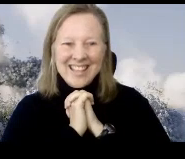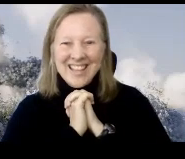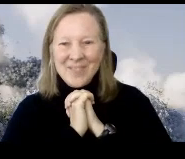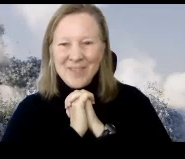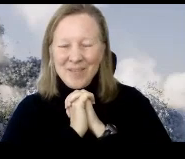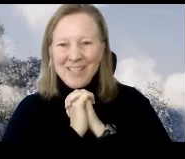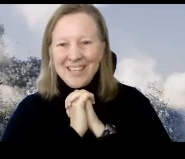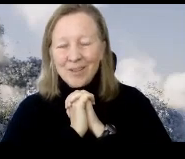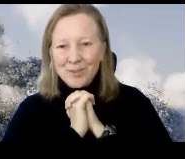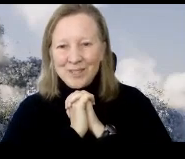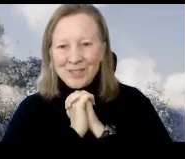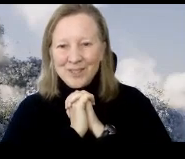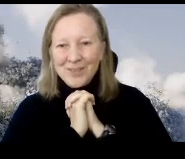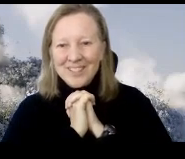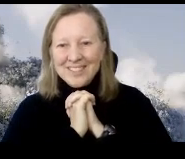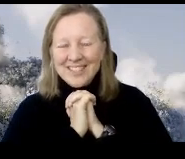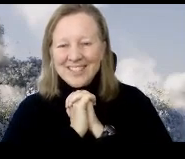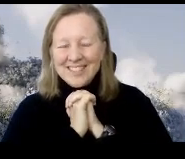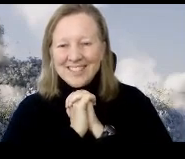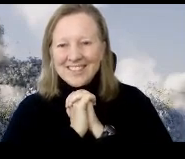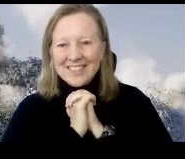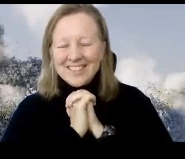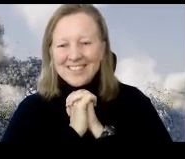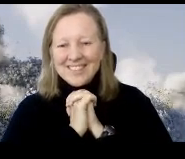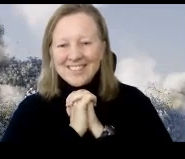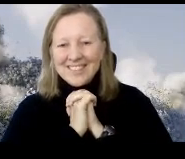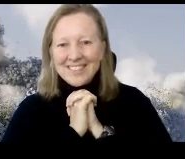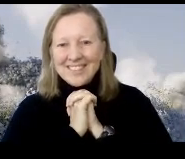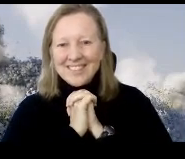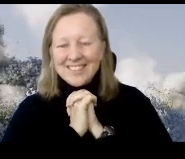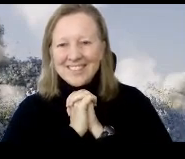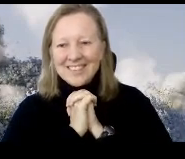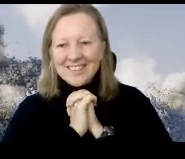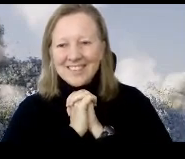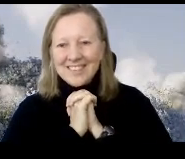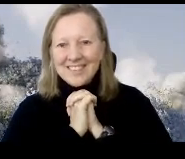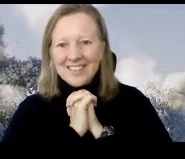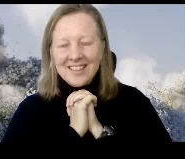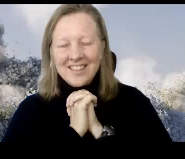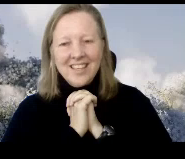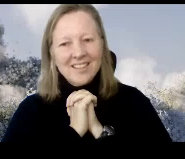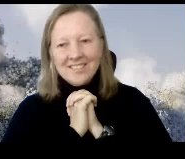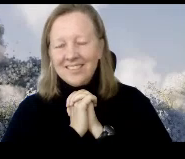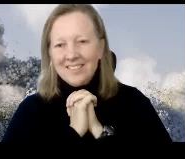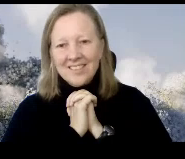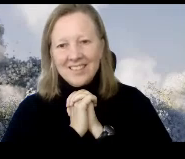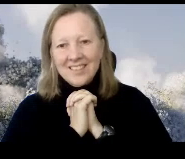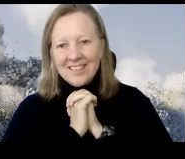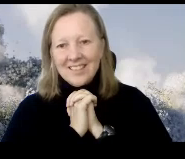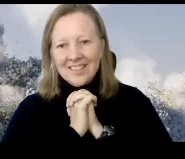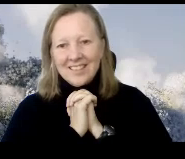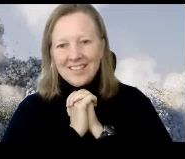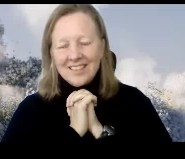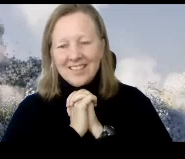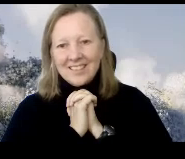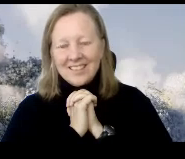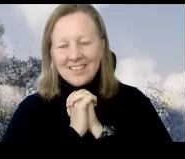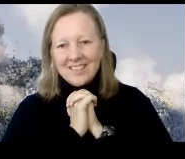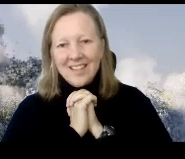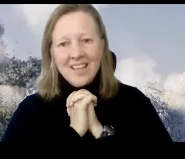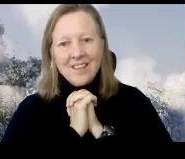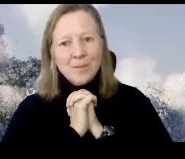I think that might be helpful to you as well. We will have a session with them as well in June. So if you want to join that, that will